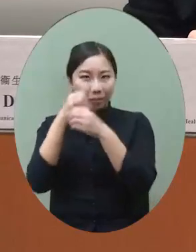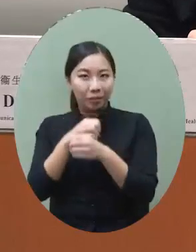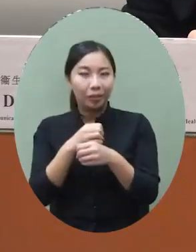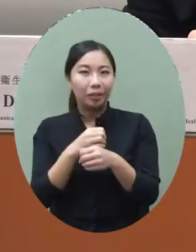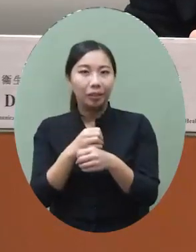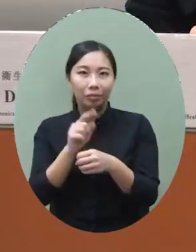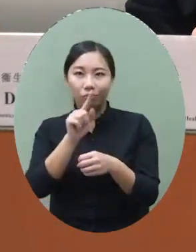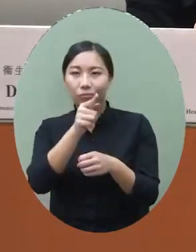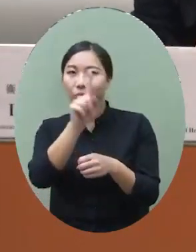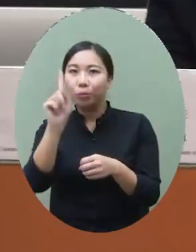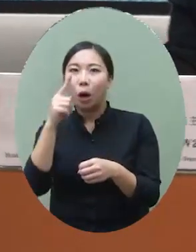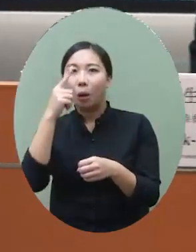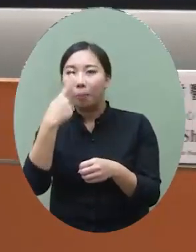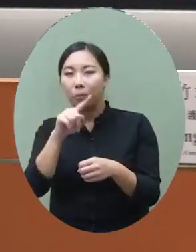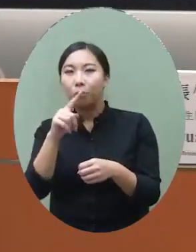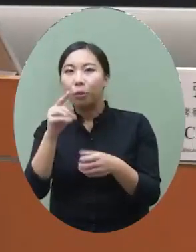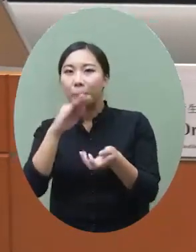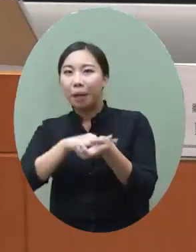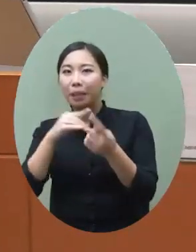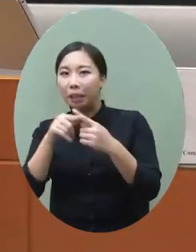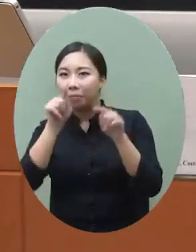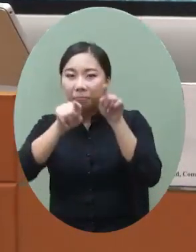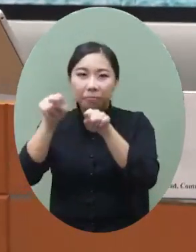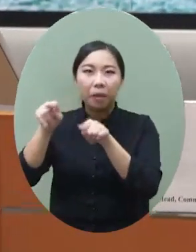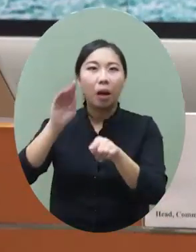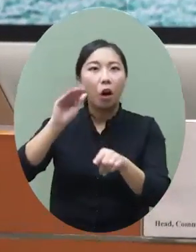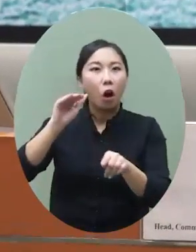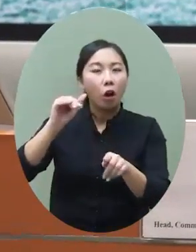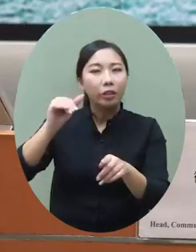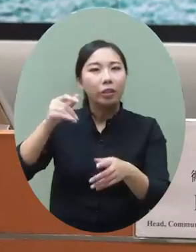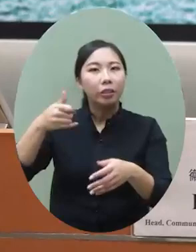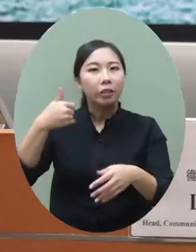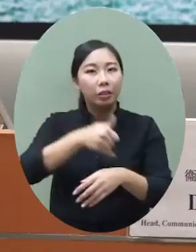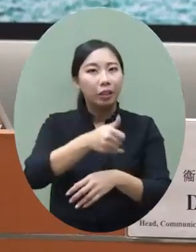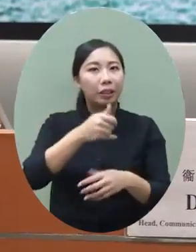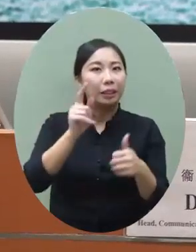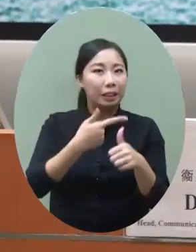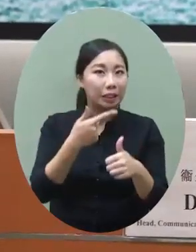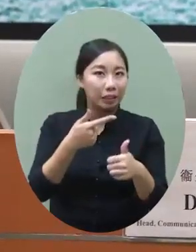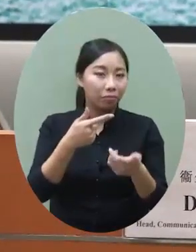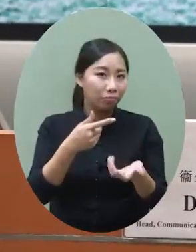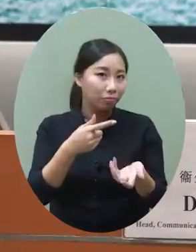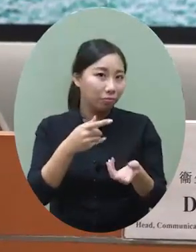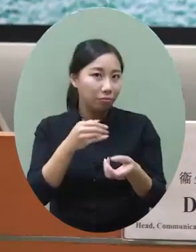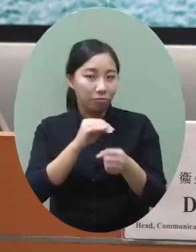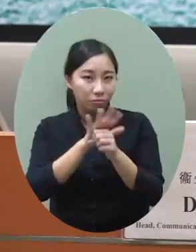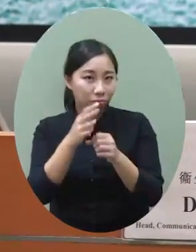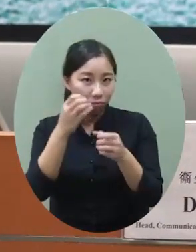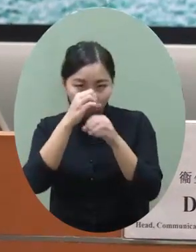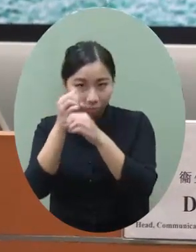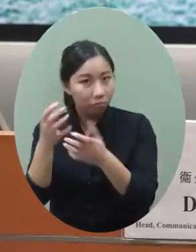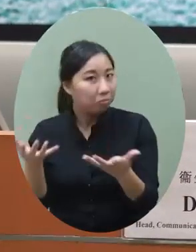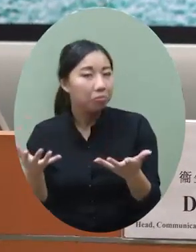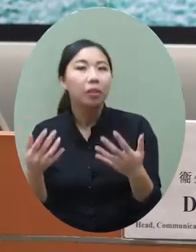We are still discussing with the disciplinary force to see how the division of labor and how